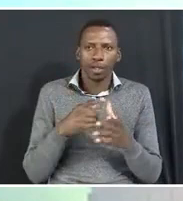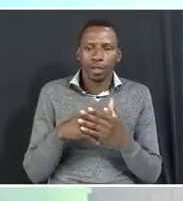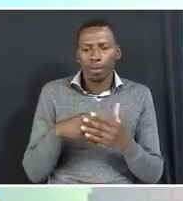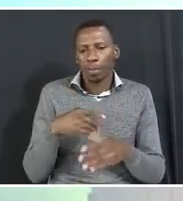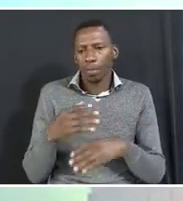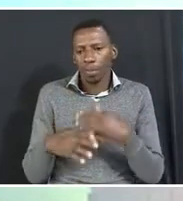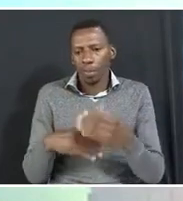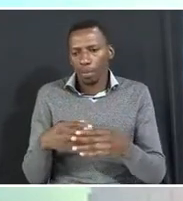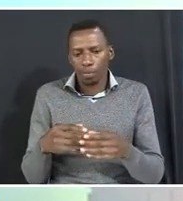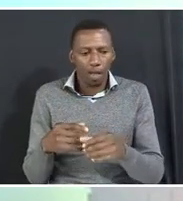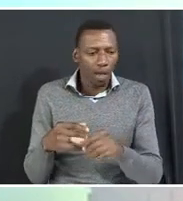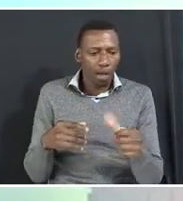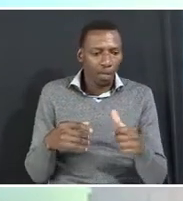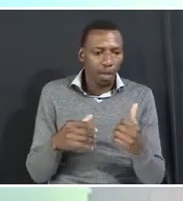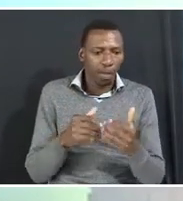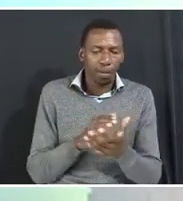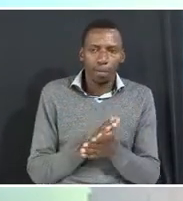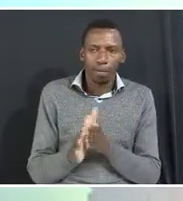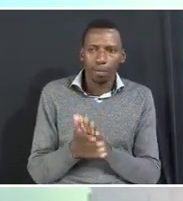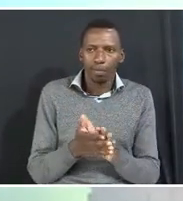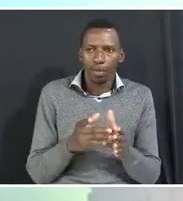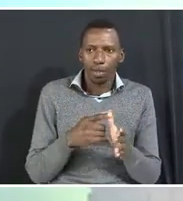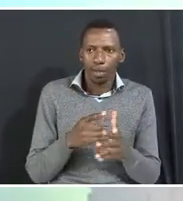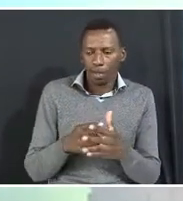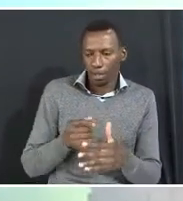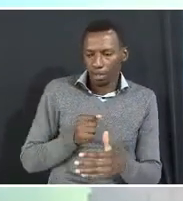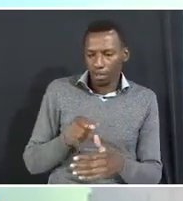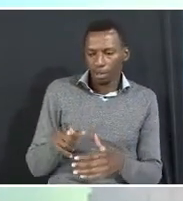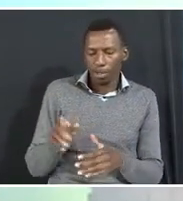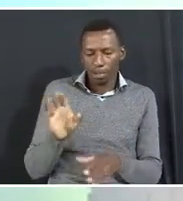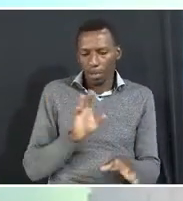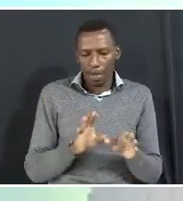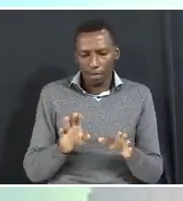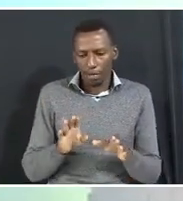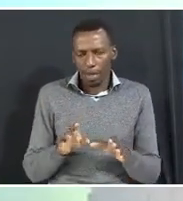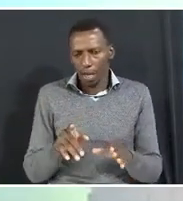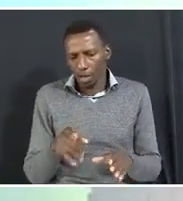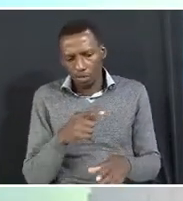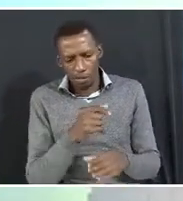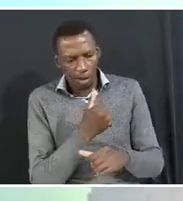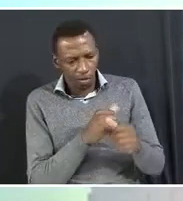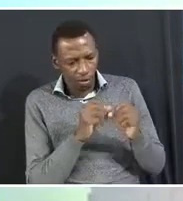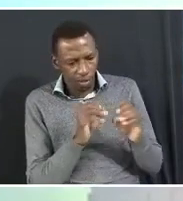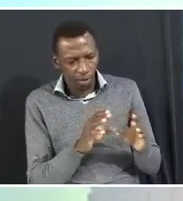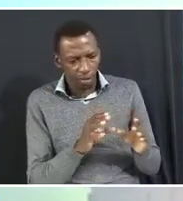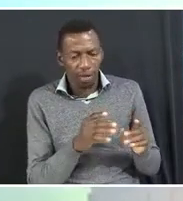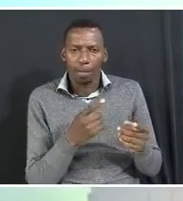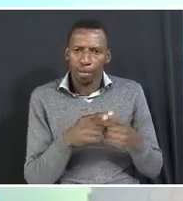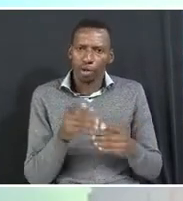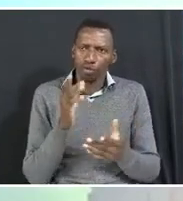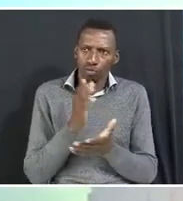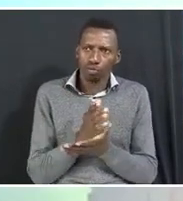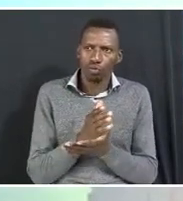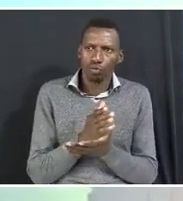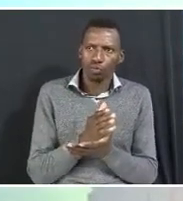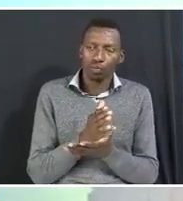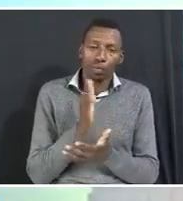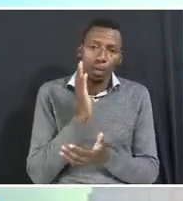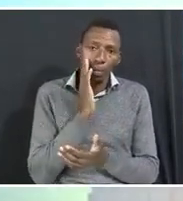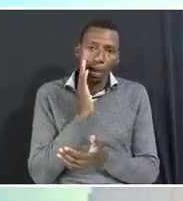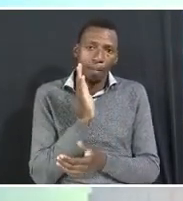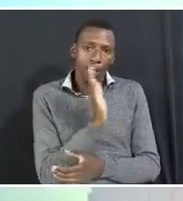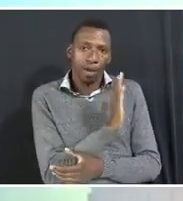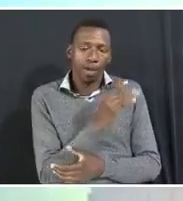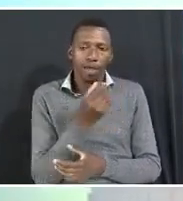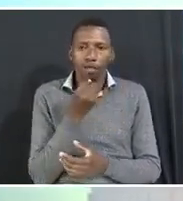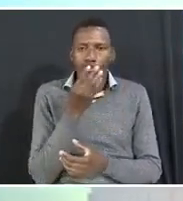you have not done any other thing, and she behaves like you have not done anything. And rightfully so, because my mom told me